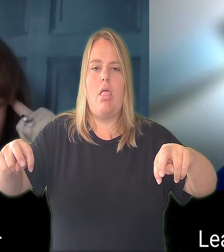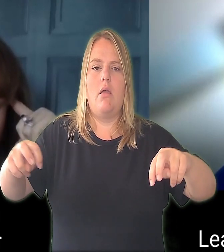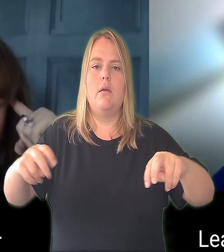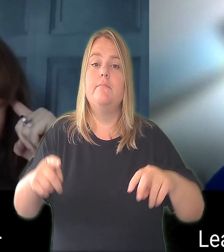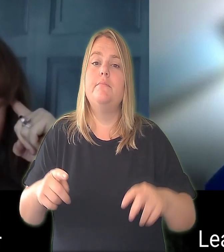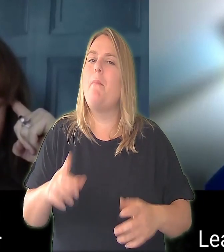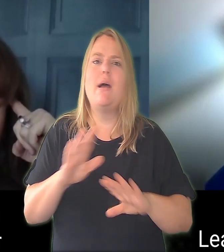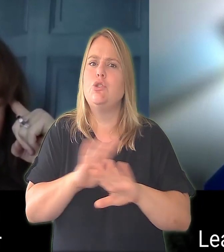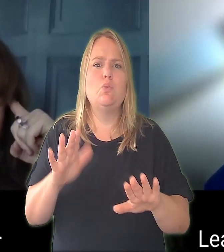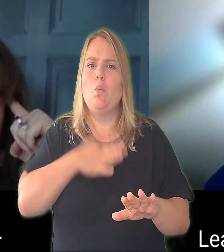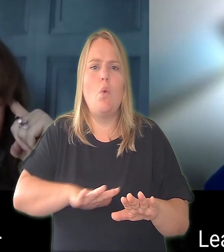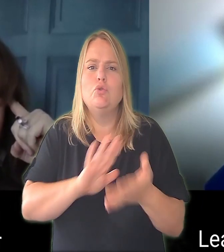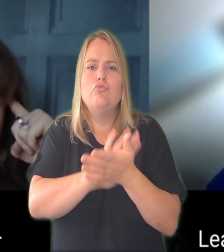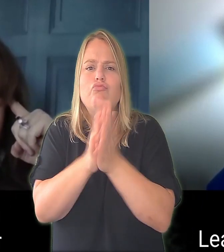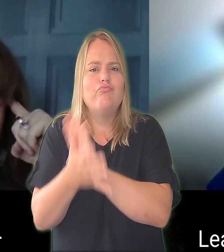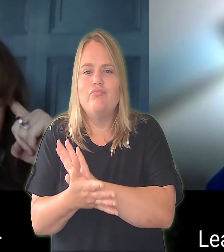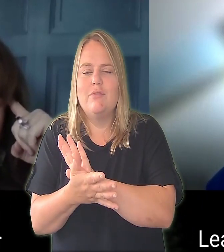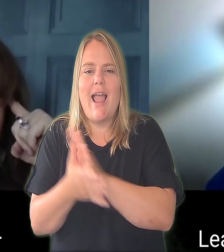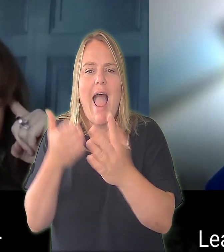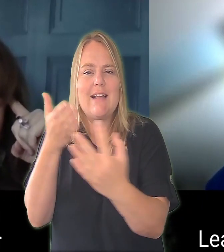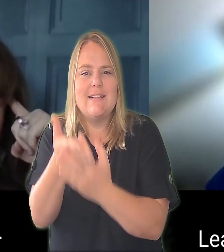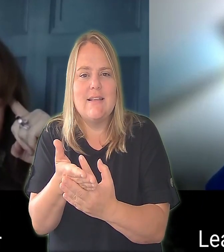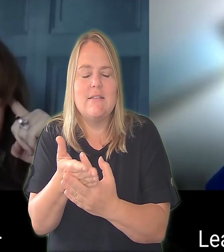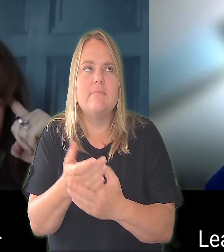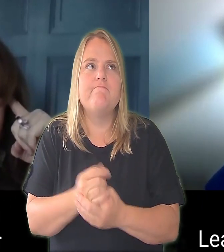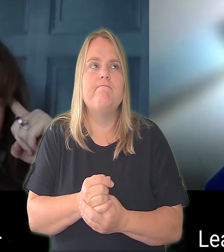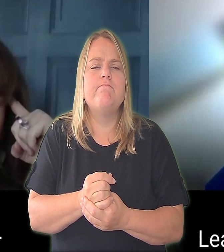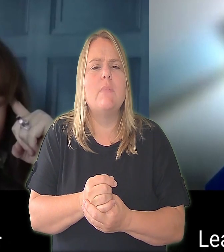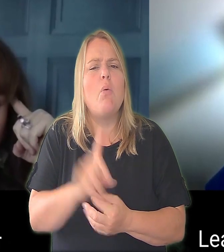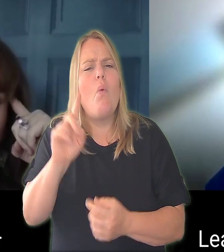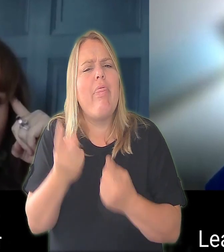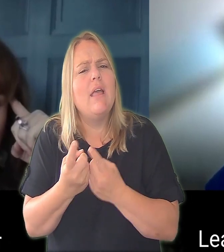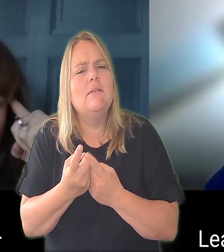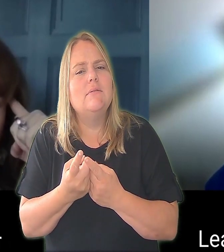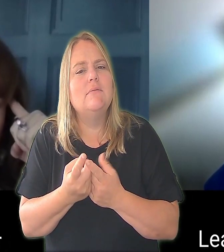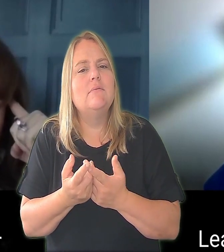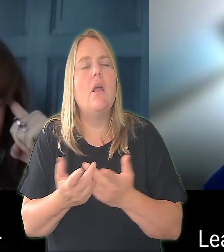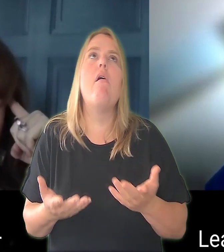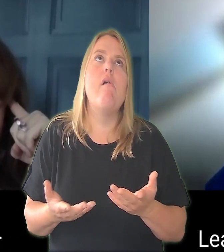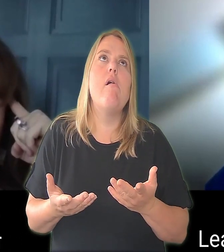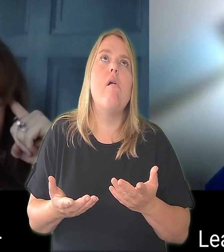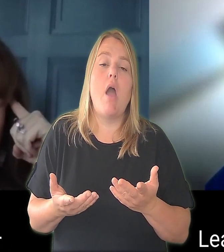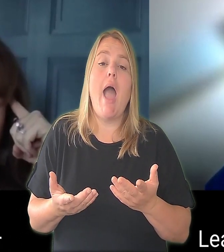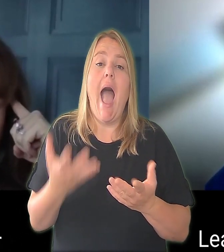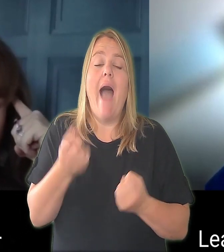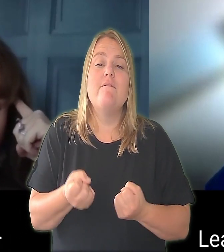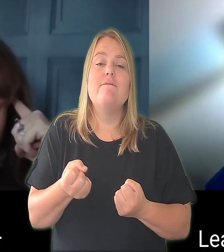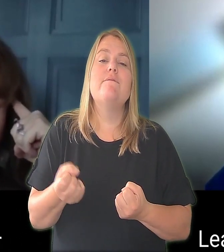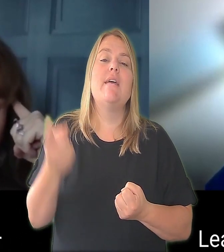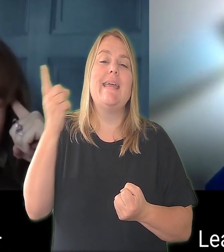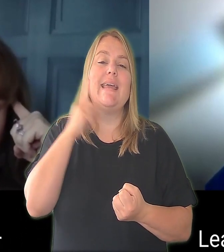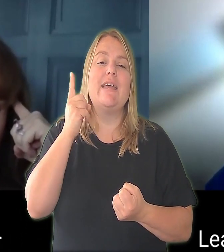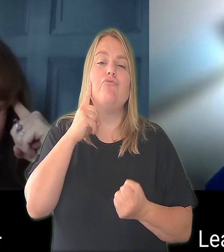carefully for Sunday mornings. So what kinds of things are you concerned about? Well, we've got a hearing loop for the sound system, but